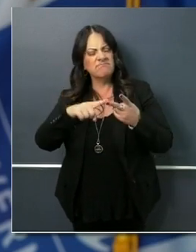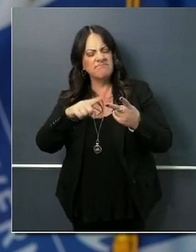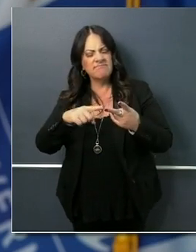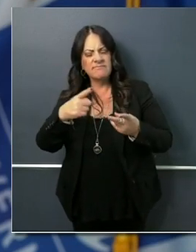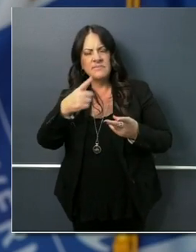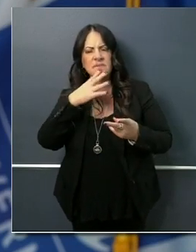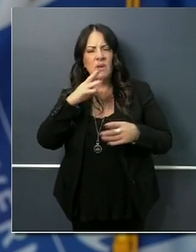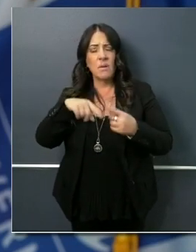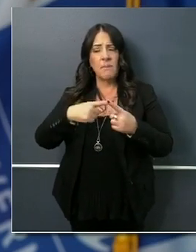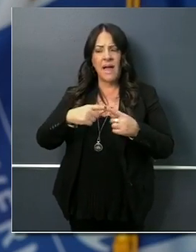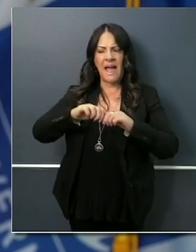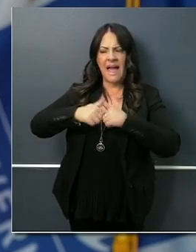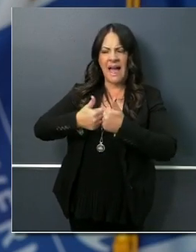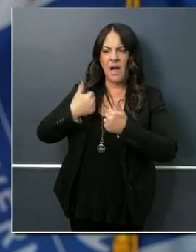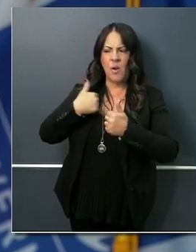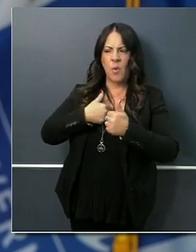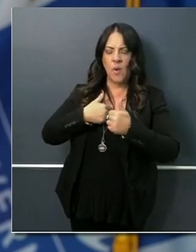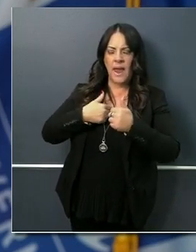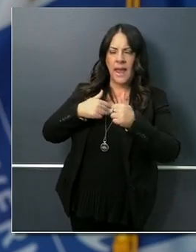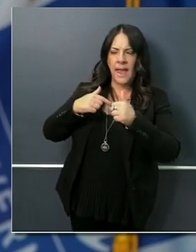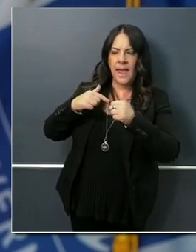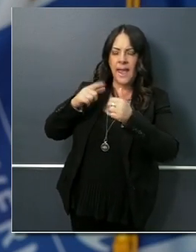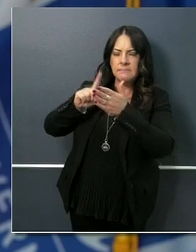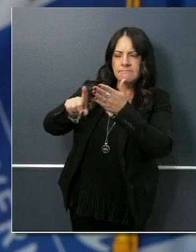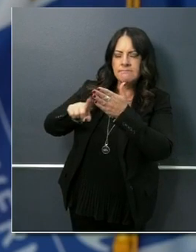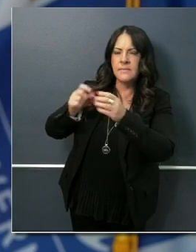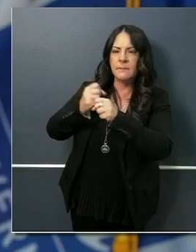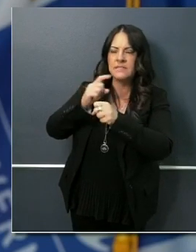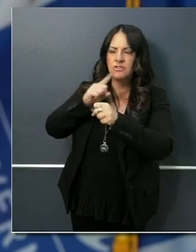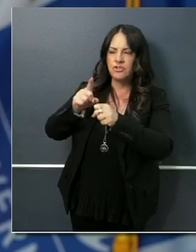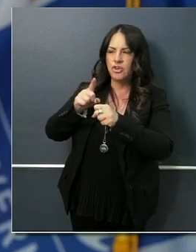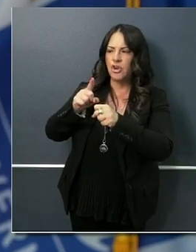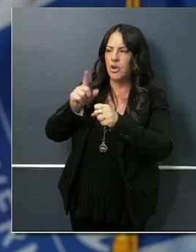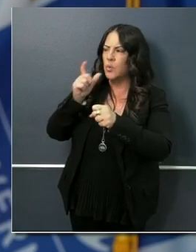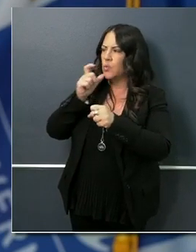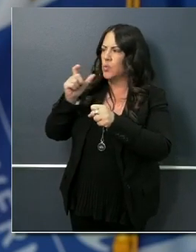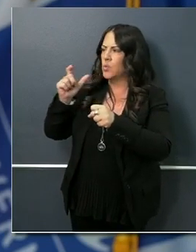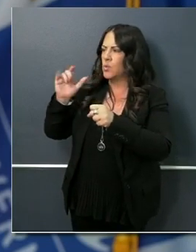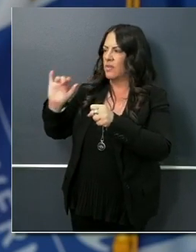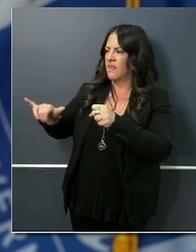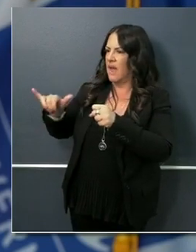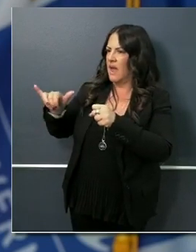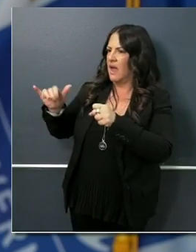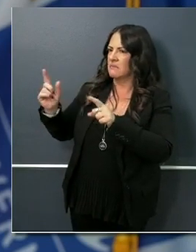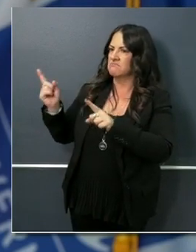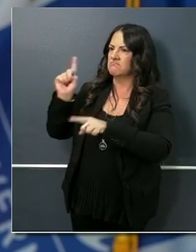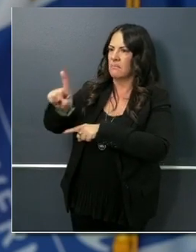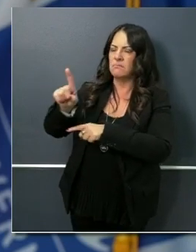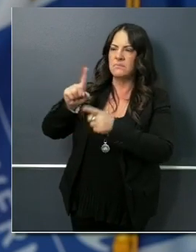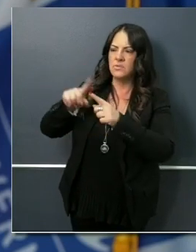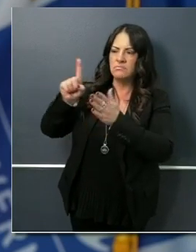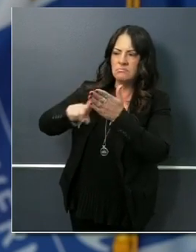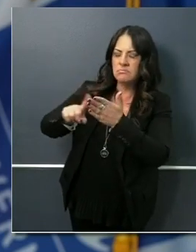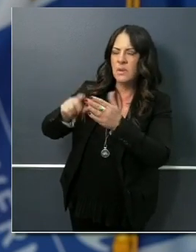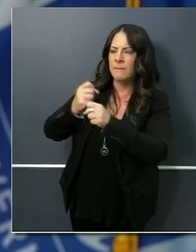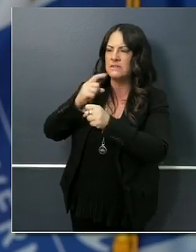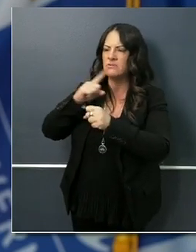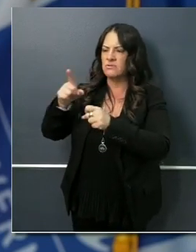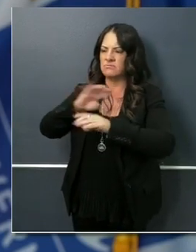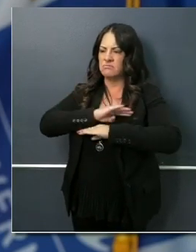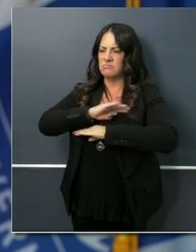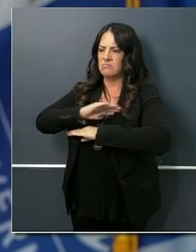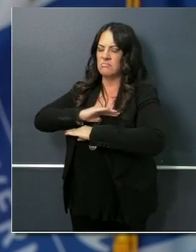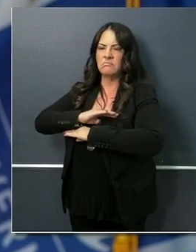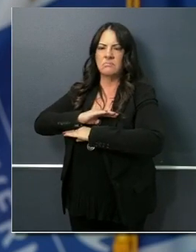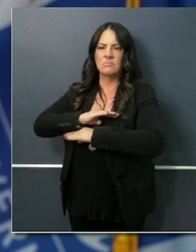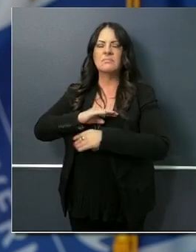the quality control mechanisms that were put in place, and those quality control mechanisms really are being done through a